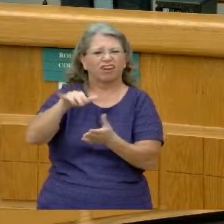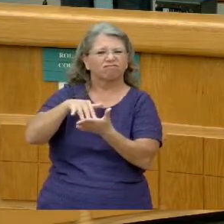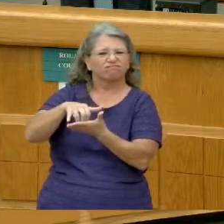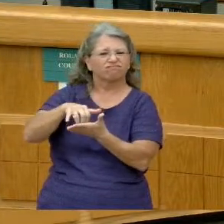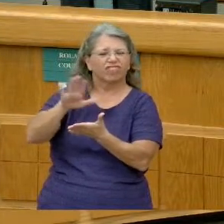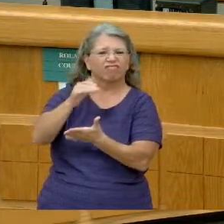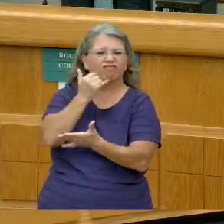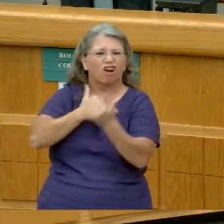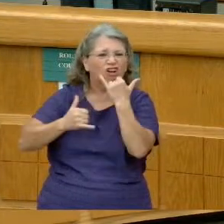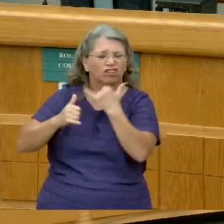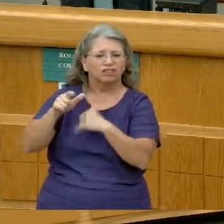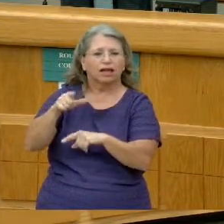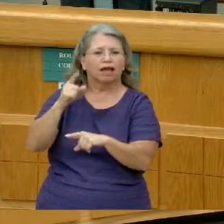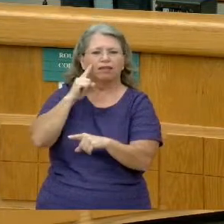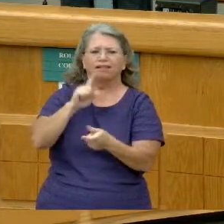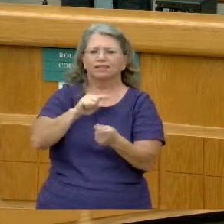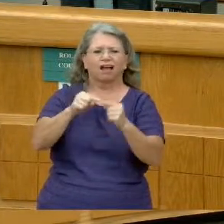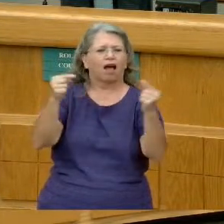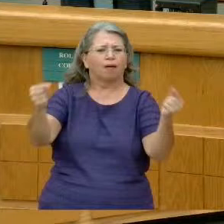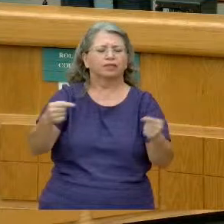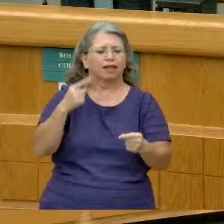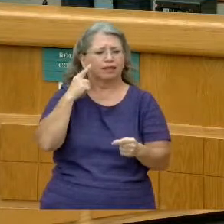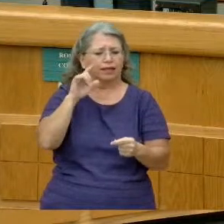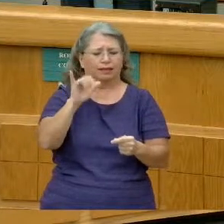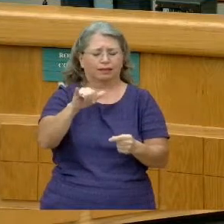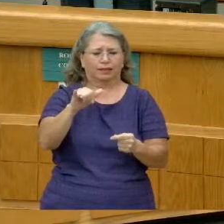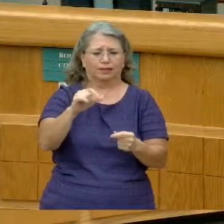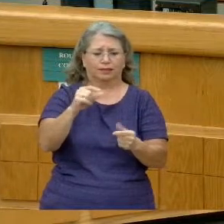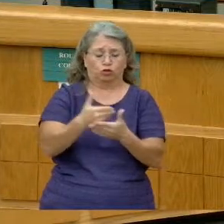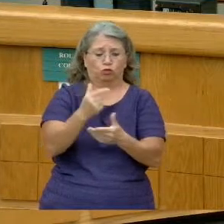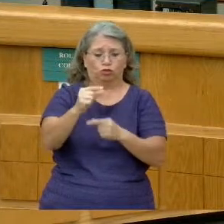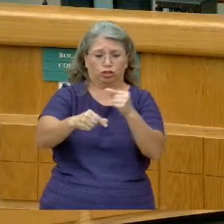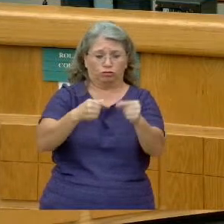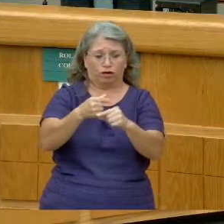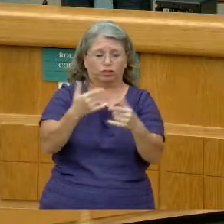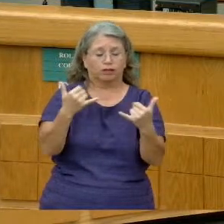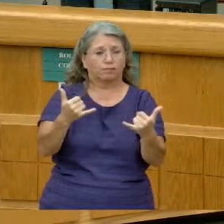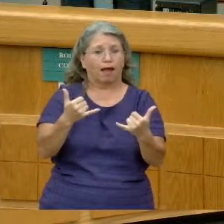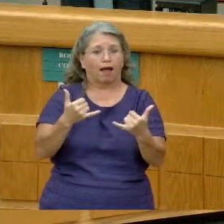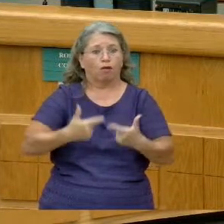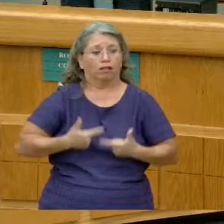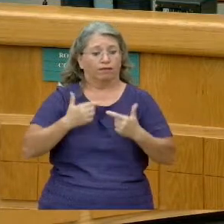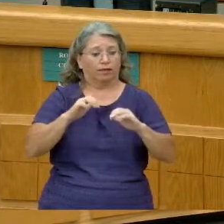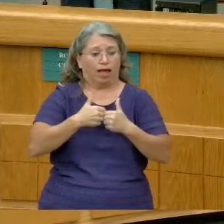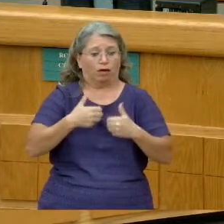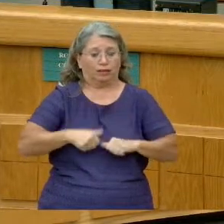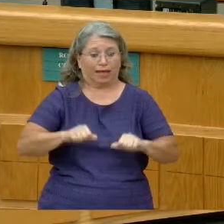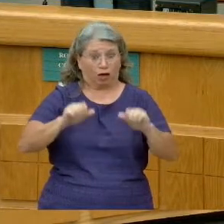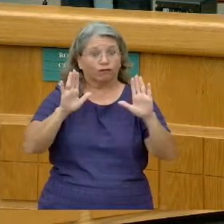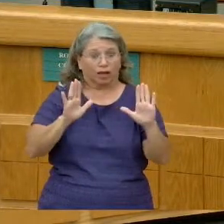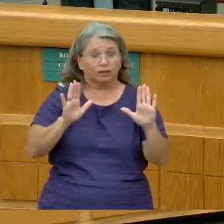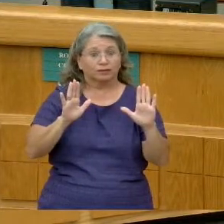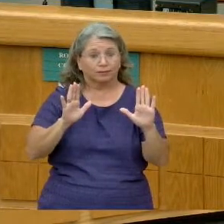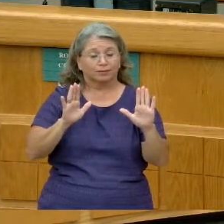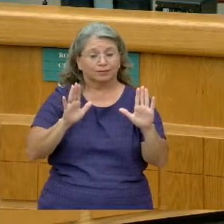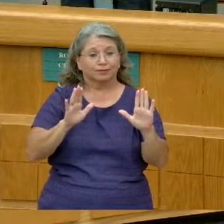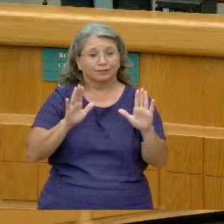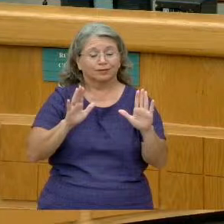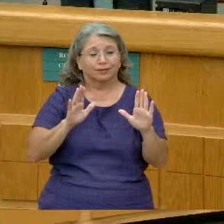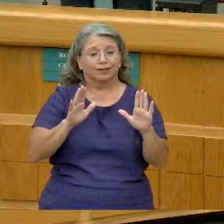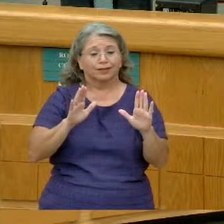the opposite. I think this generation learning how to live with sacrifice, if we do our job right, we're about